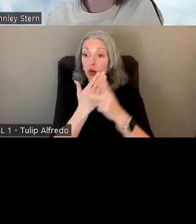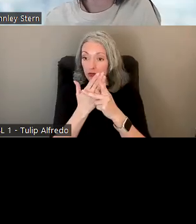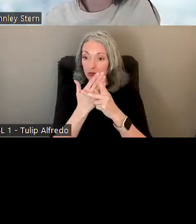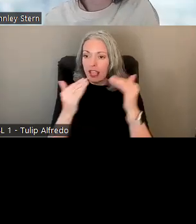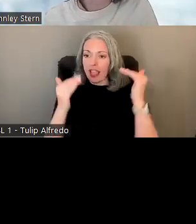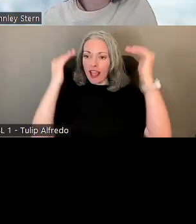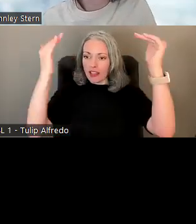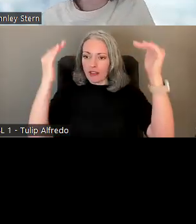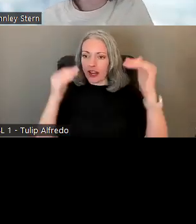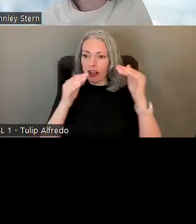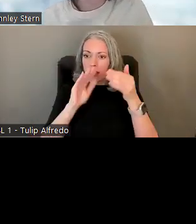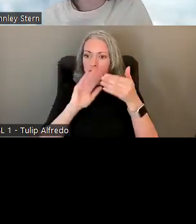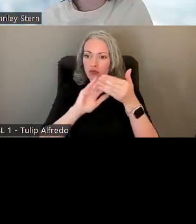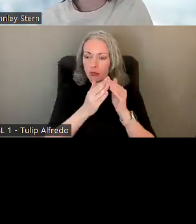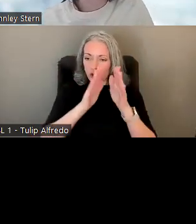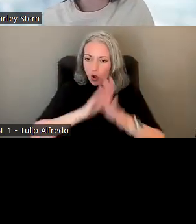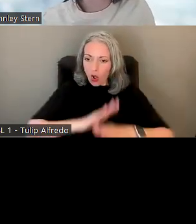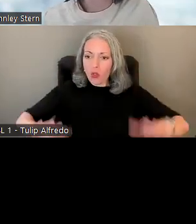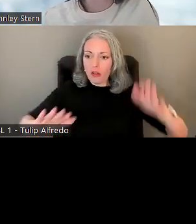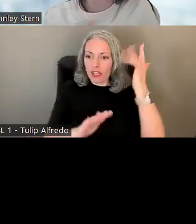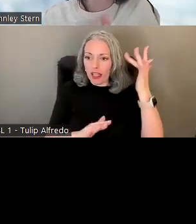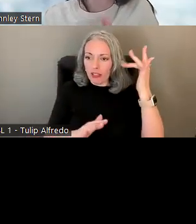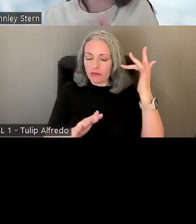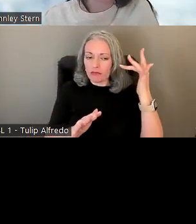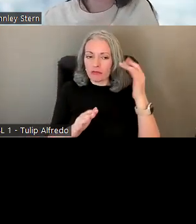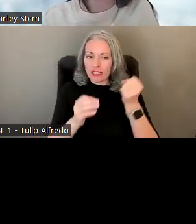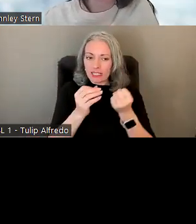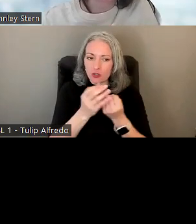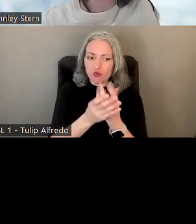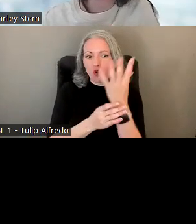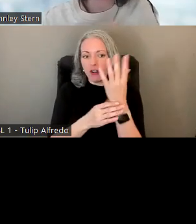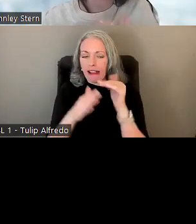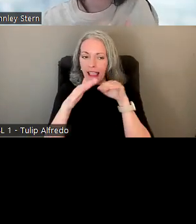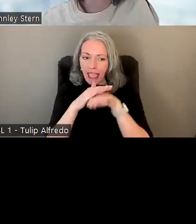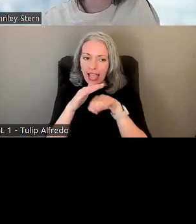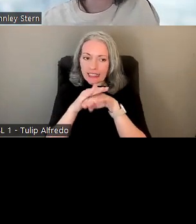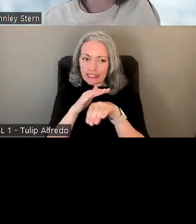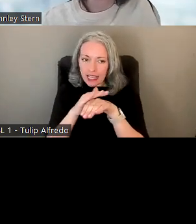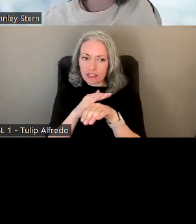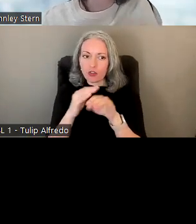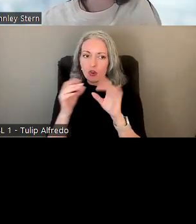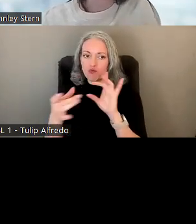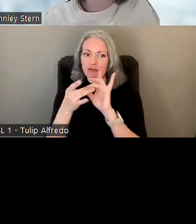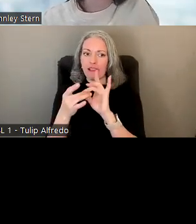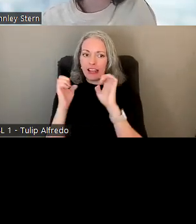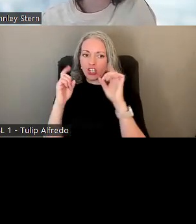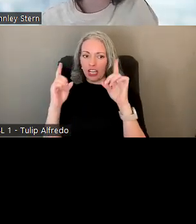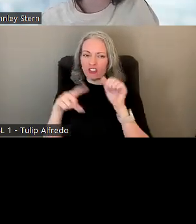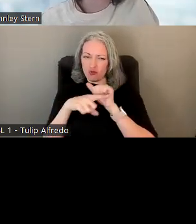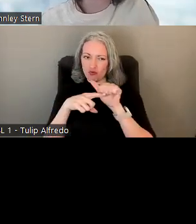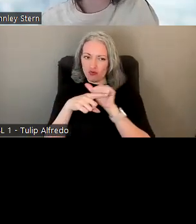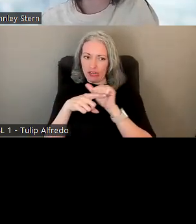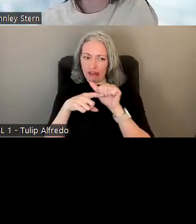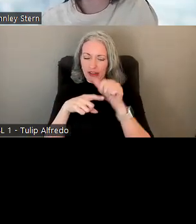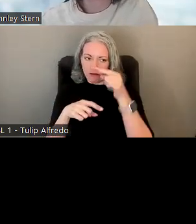care in communities throughout California by expanding access to evidence-based dementia-related education and training for caregivers